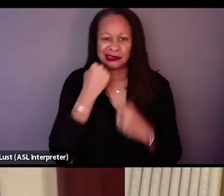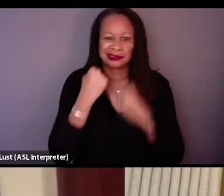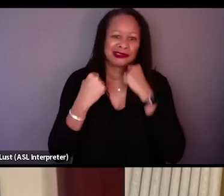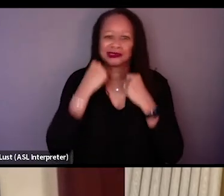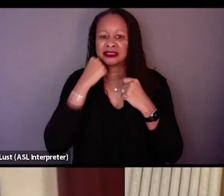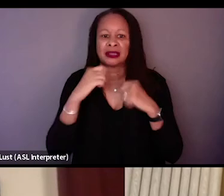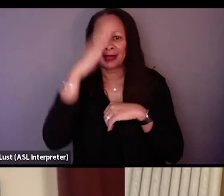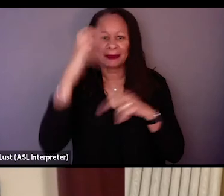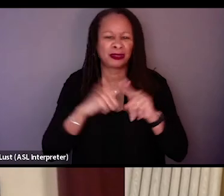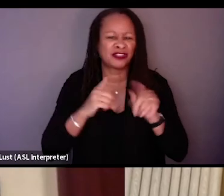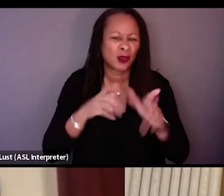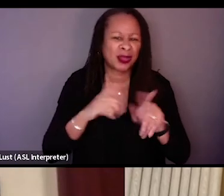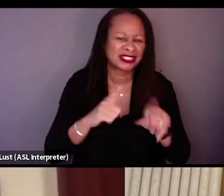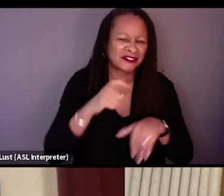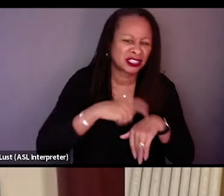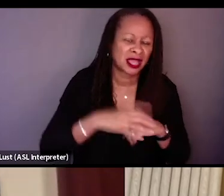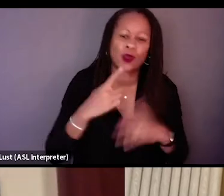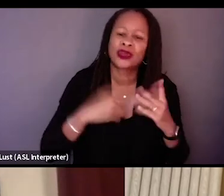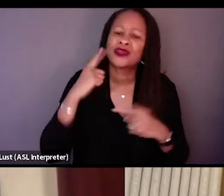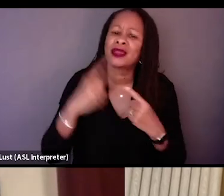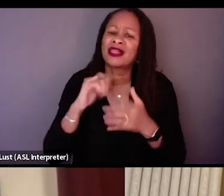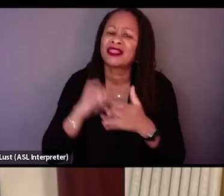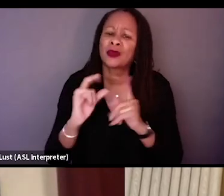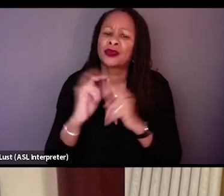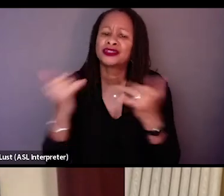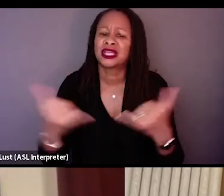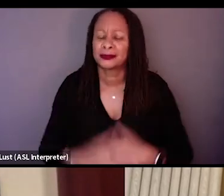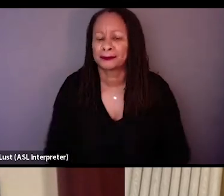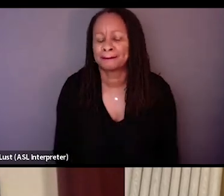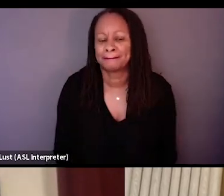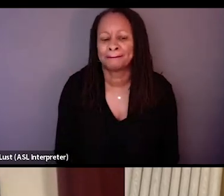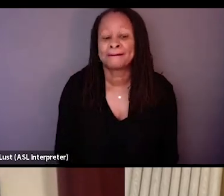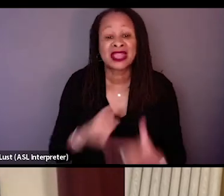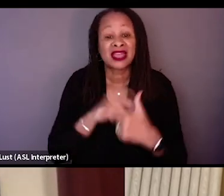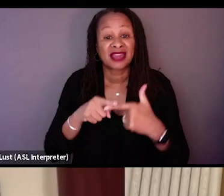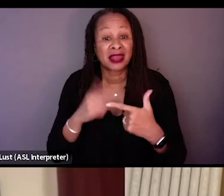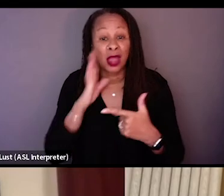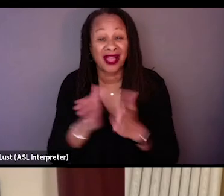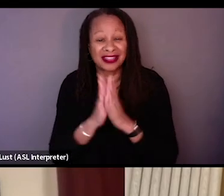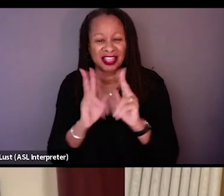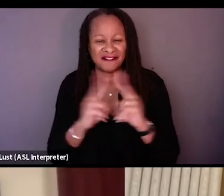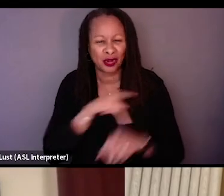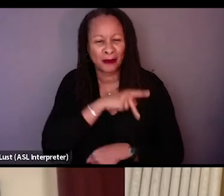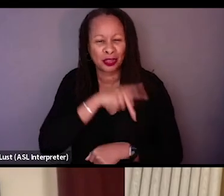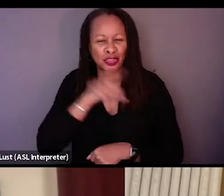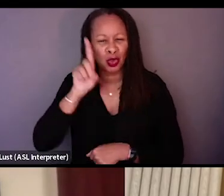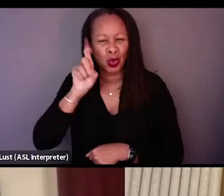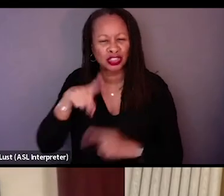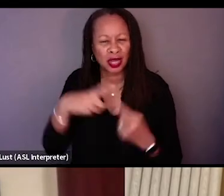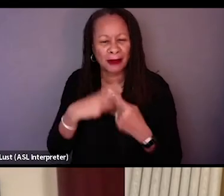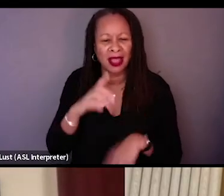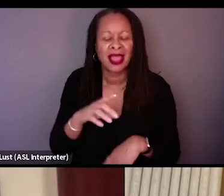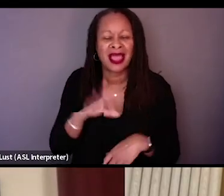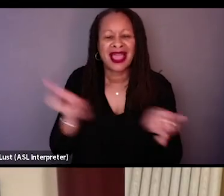times. What do we think about that word today? And then I'm going to ask you a very, very personal question about